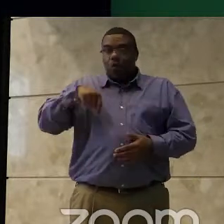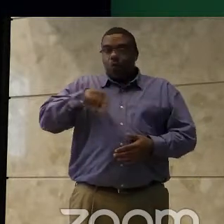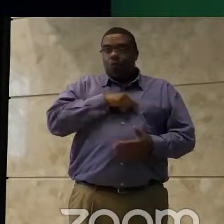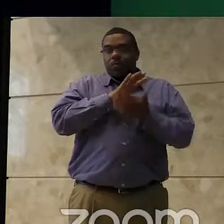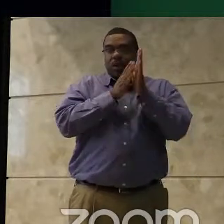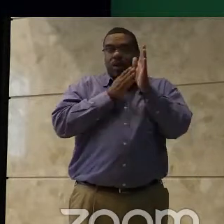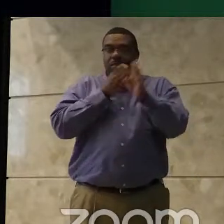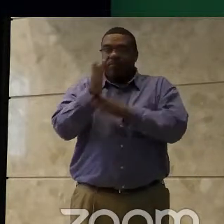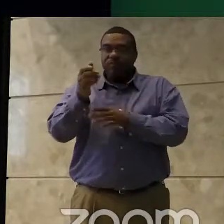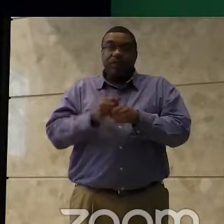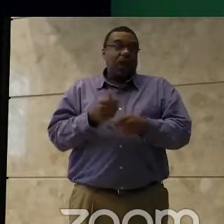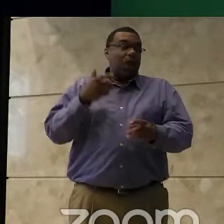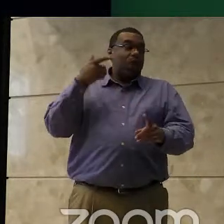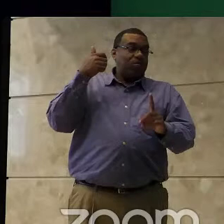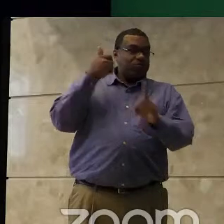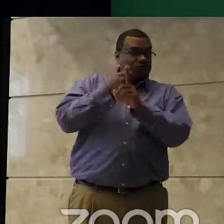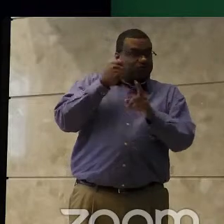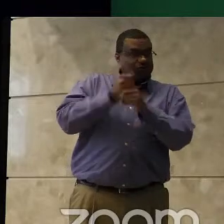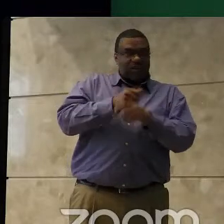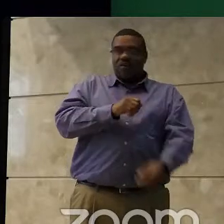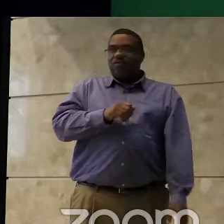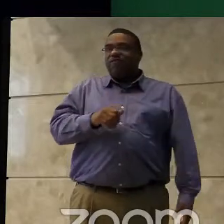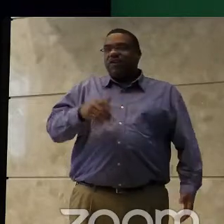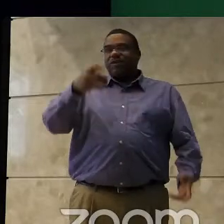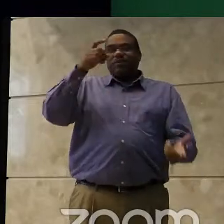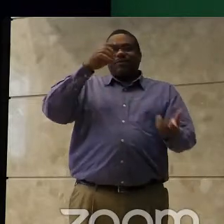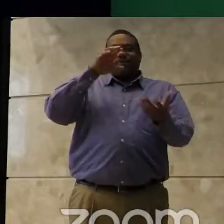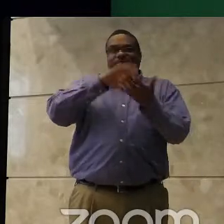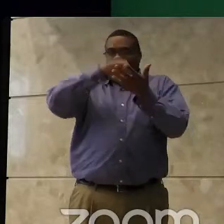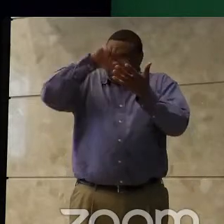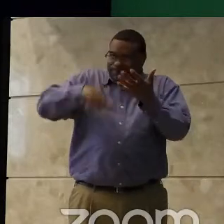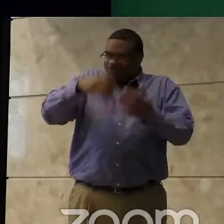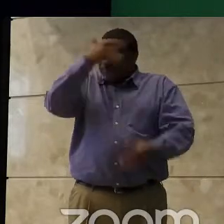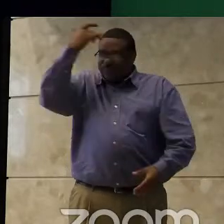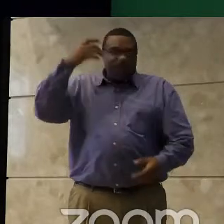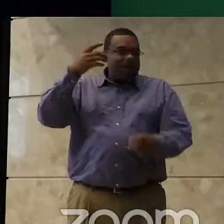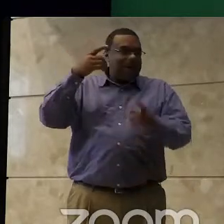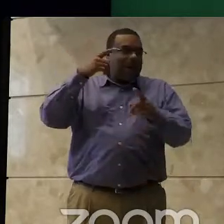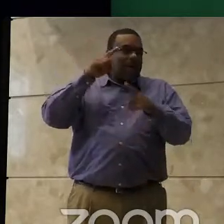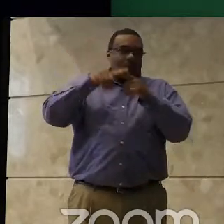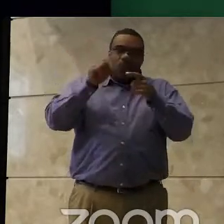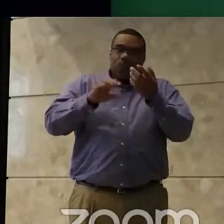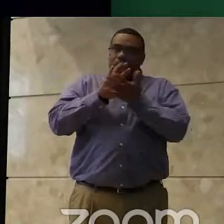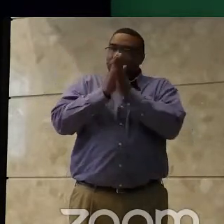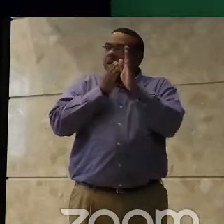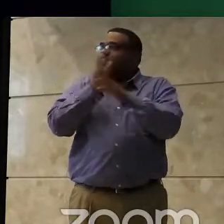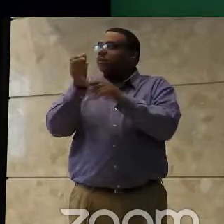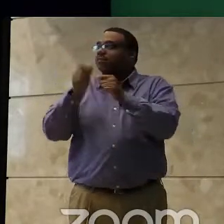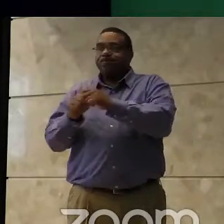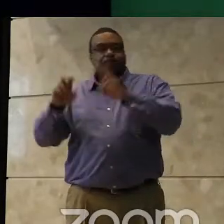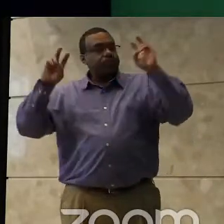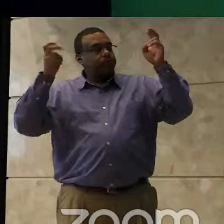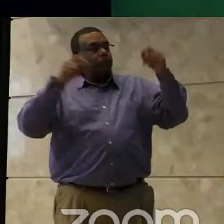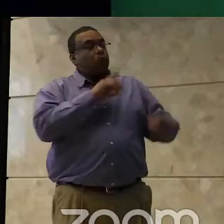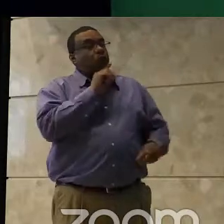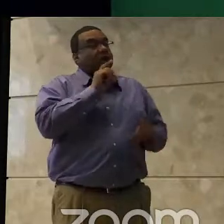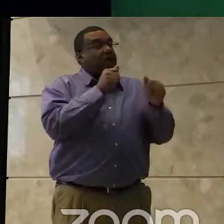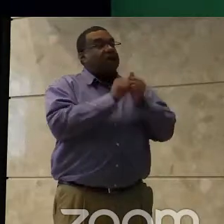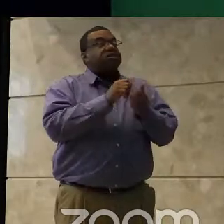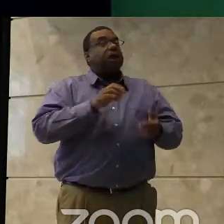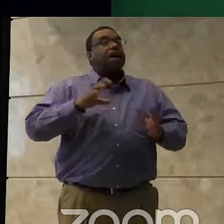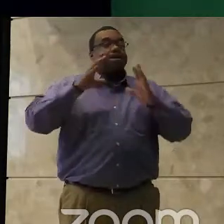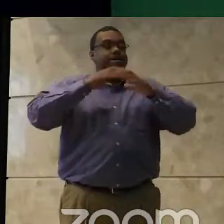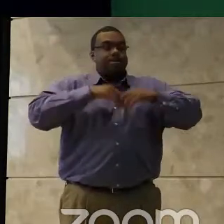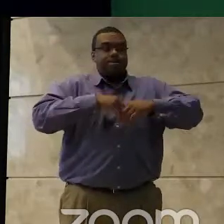Mm-hmm. What have you unlearned as you grew in new, larger environments? Mm-hmm. The most important thing is building community among students. What